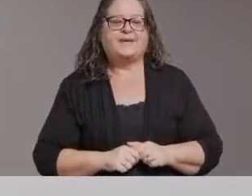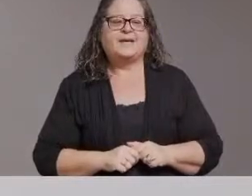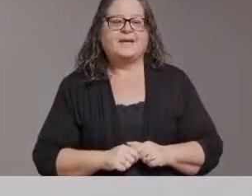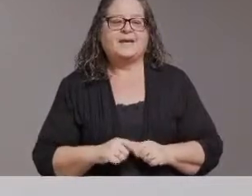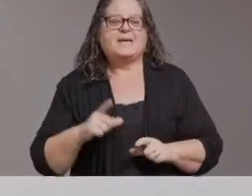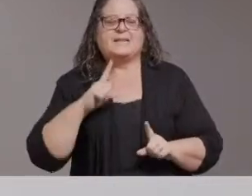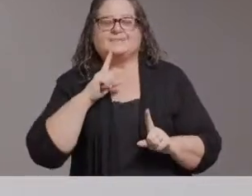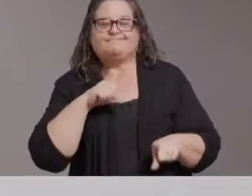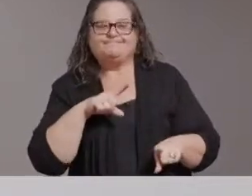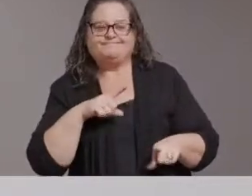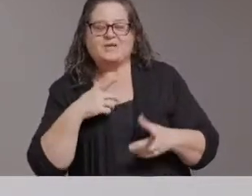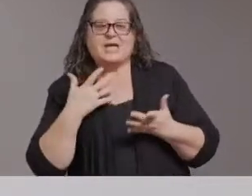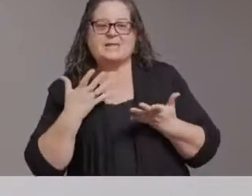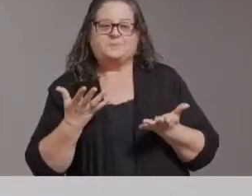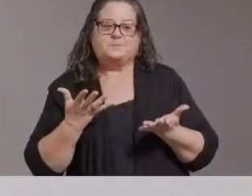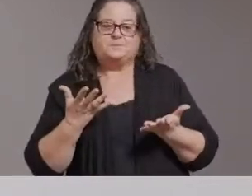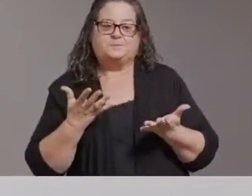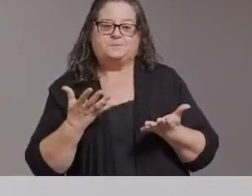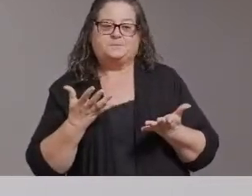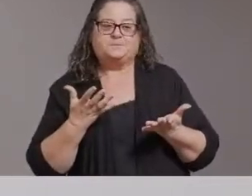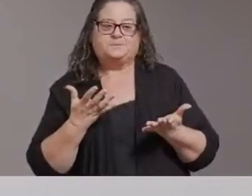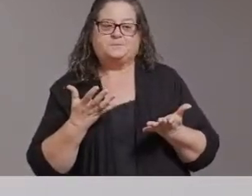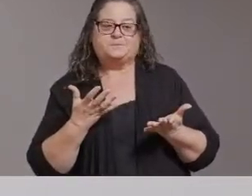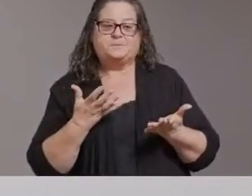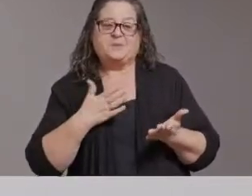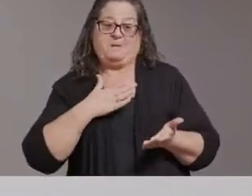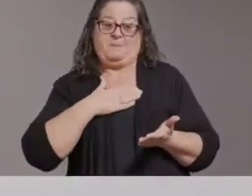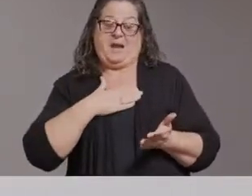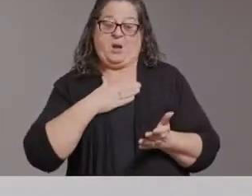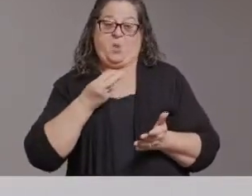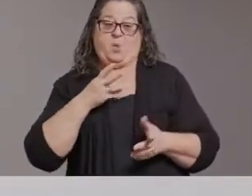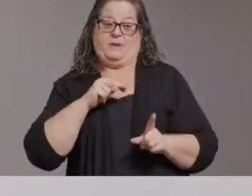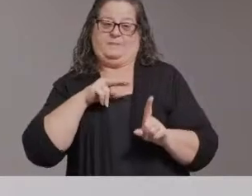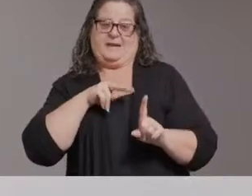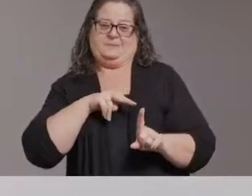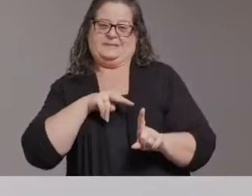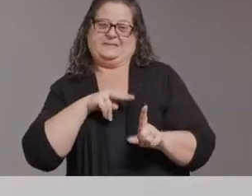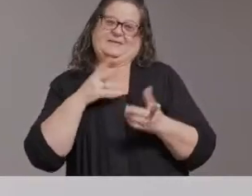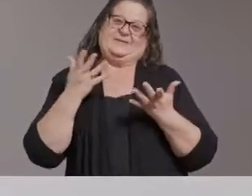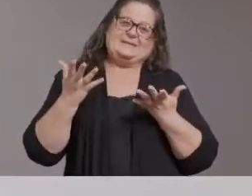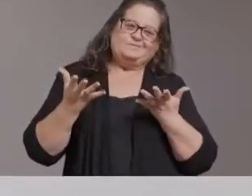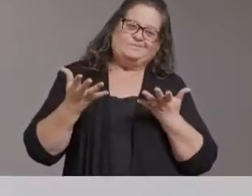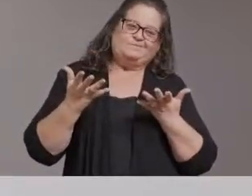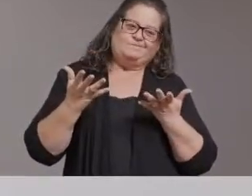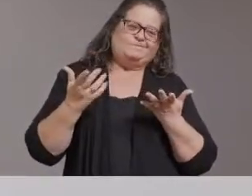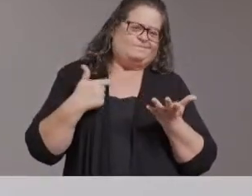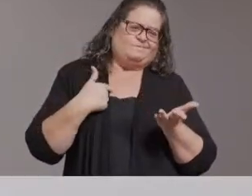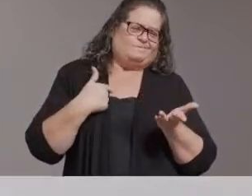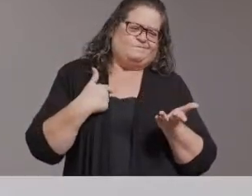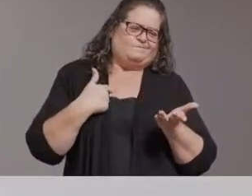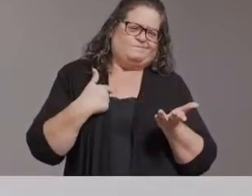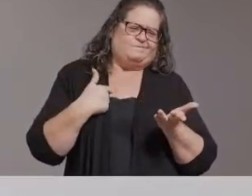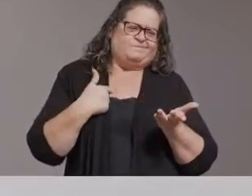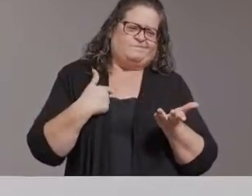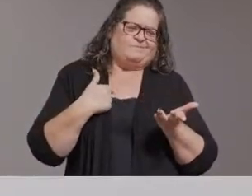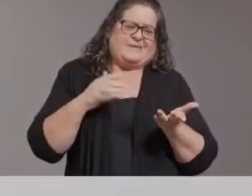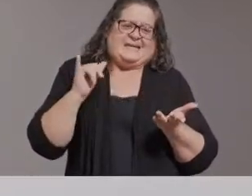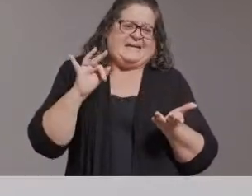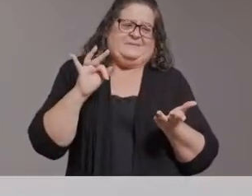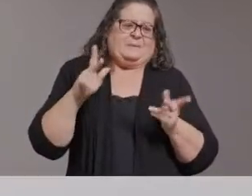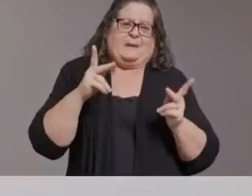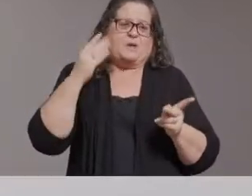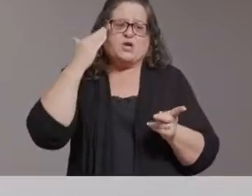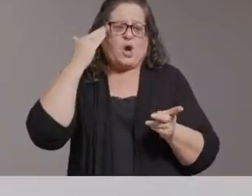From my own personal standpoint, you know, I'm fine with people knowing my vaccination